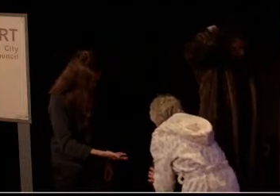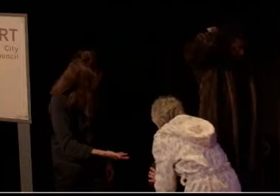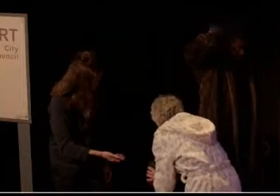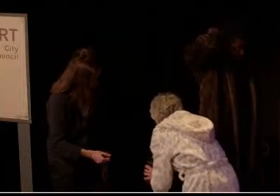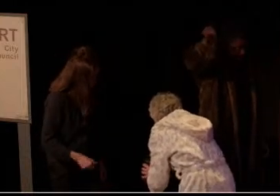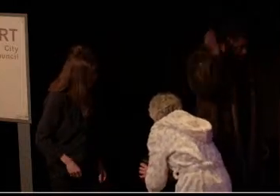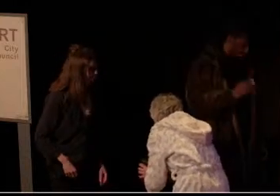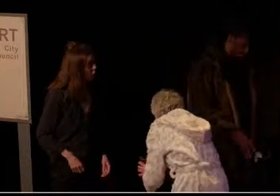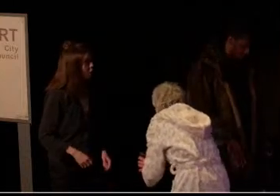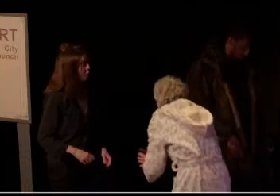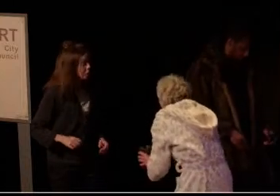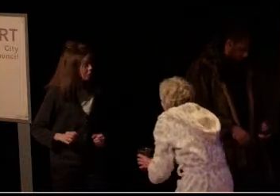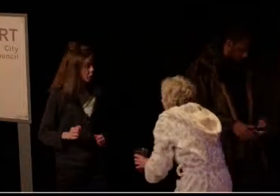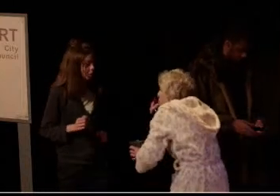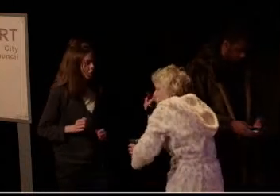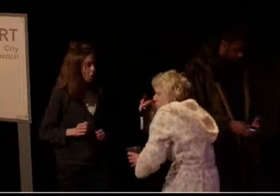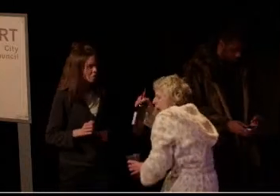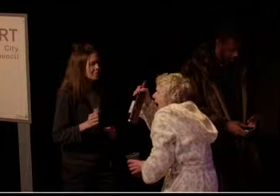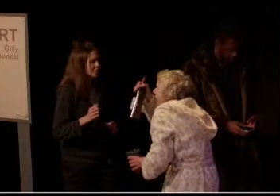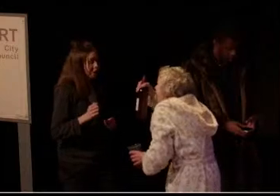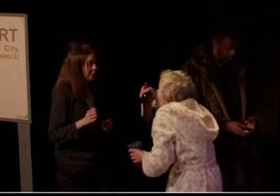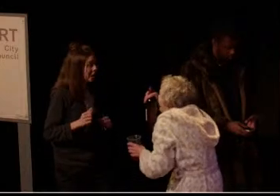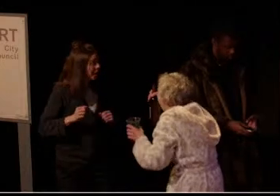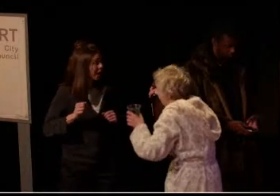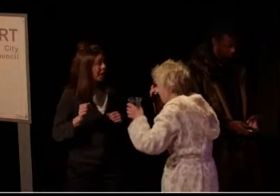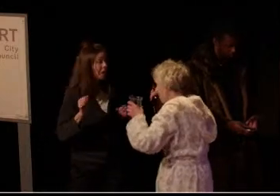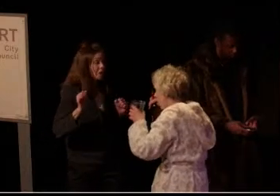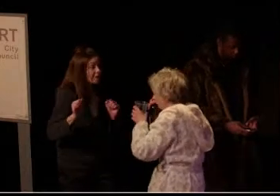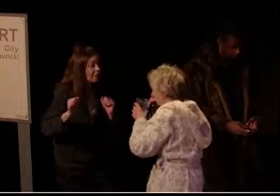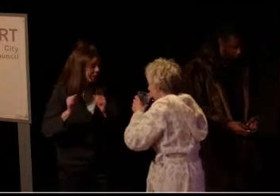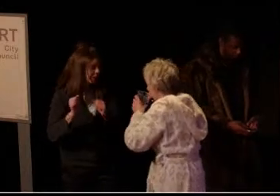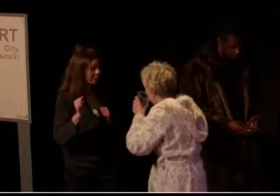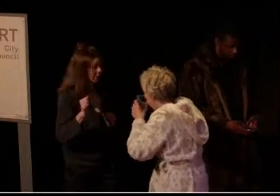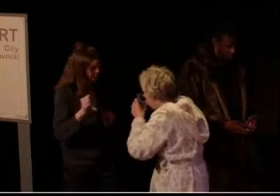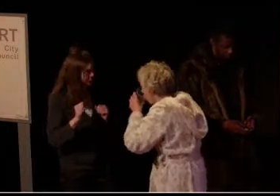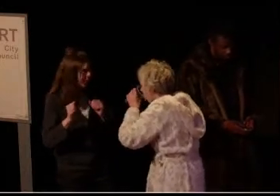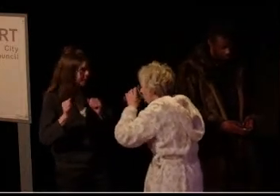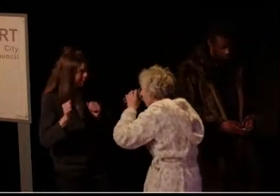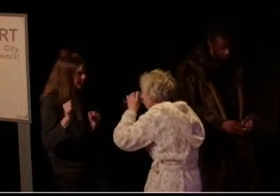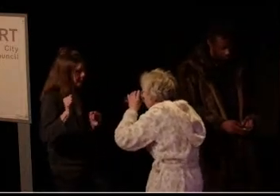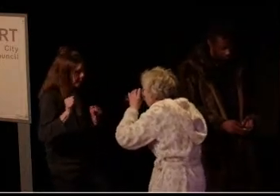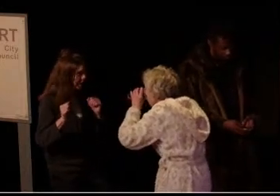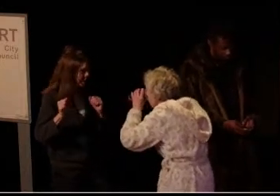Archdemus. Mark your words. Okay. Round one.